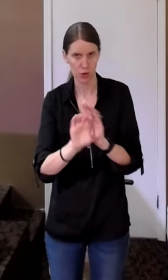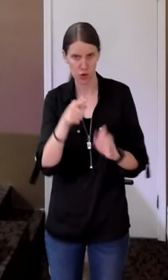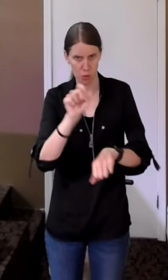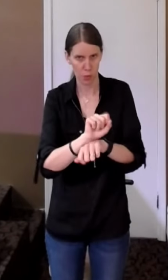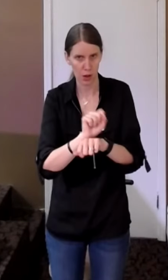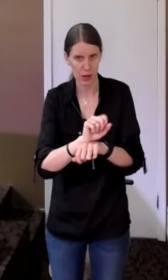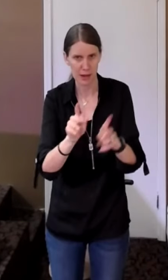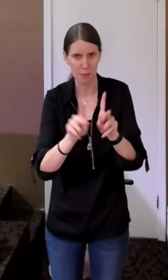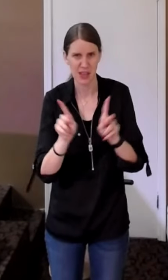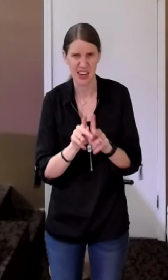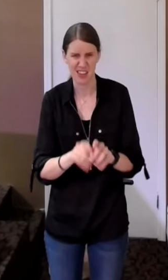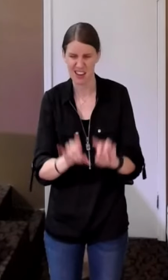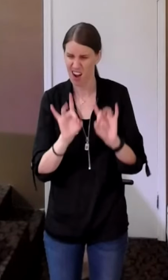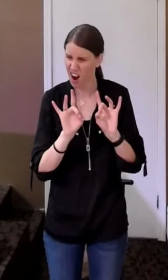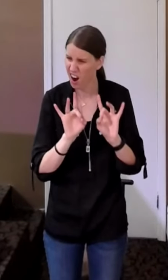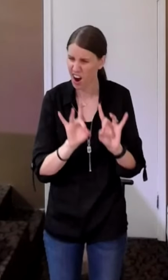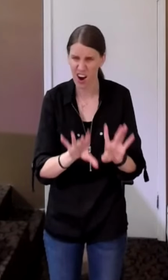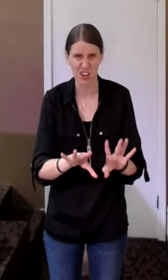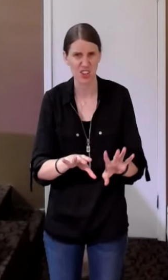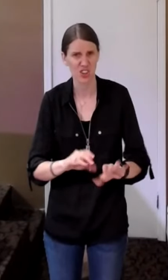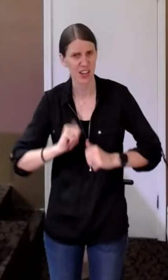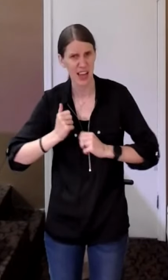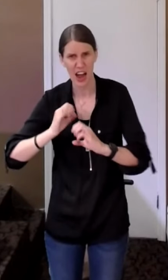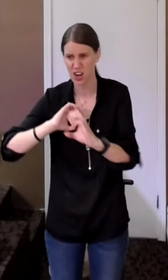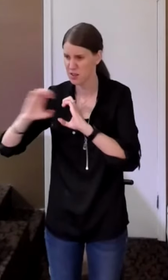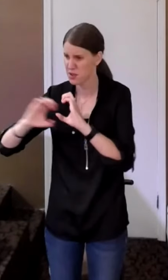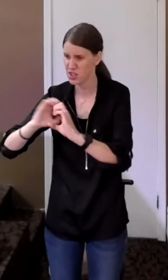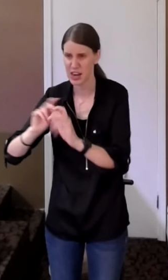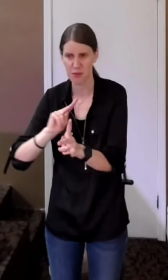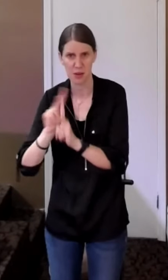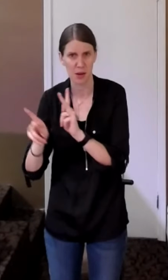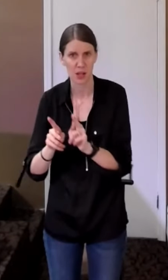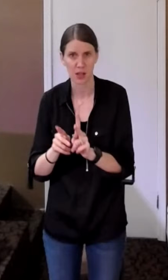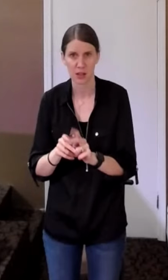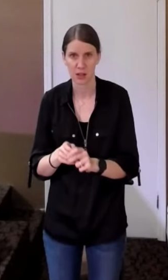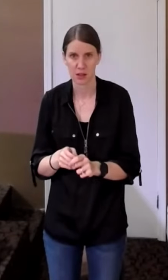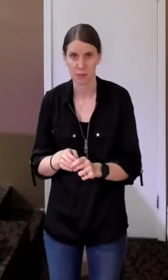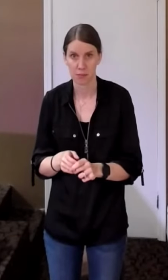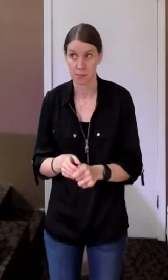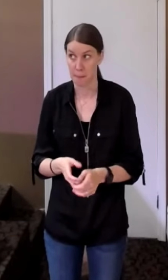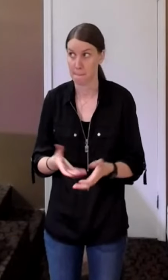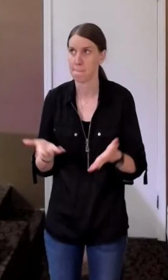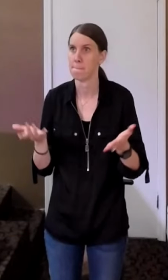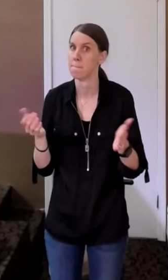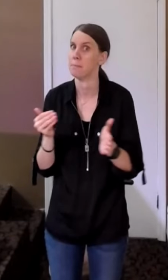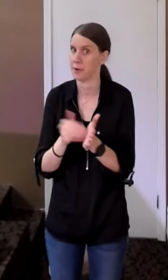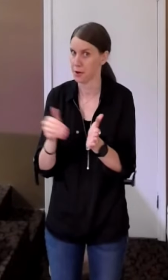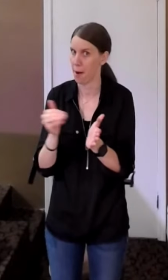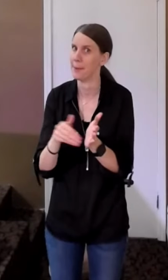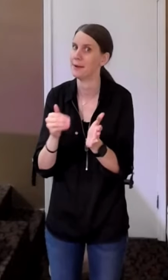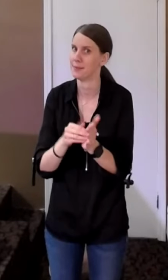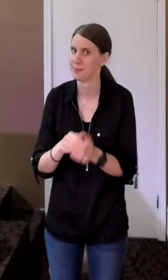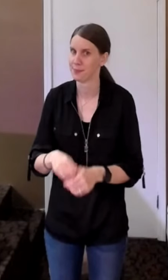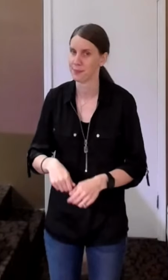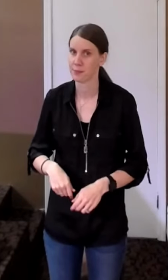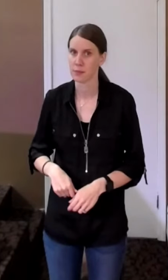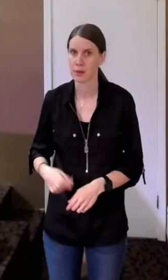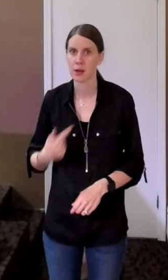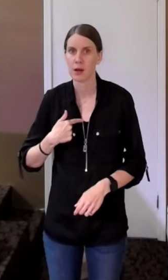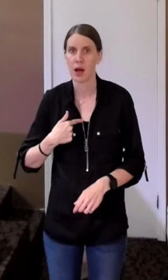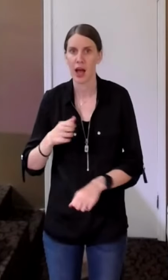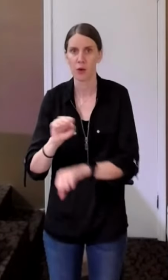harsh environment, you know, the way people deal with one another, and out there in the world, there's a lot of that. And I spent 20 years in